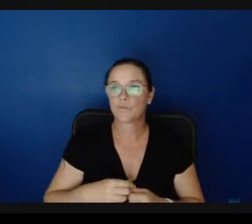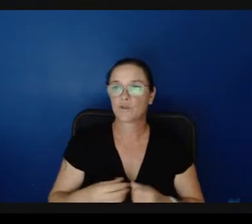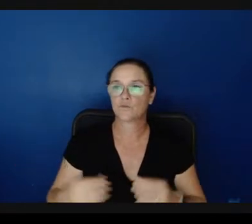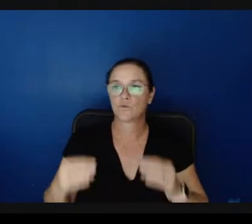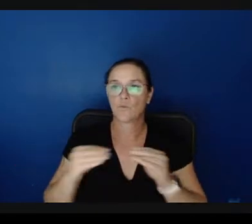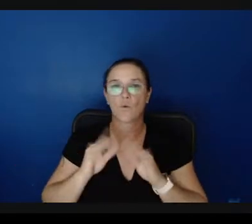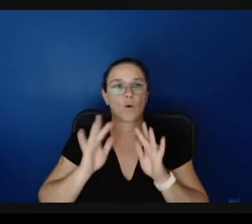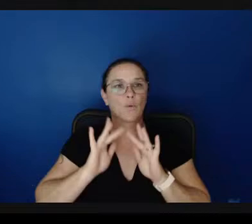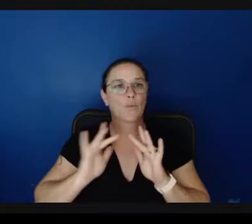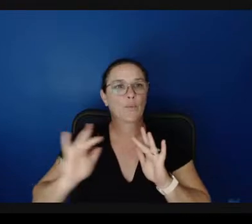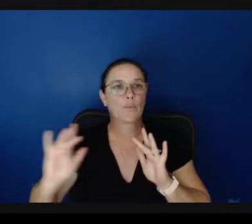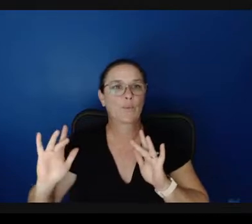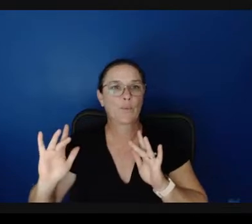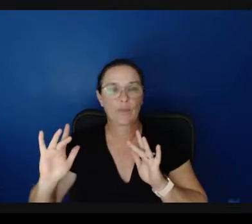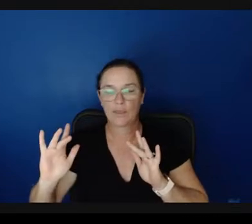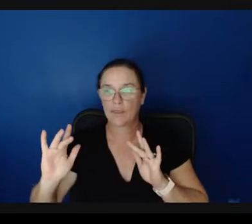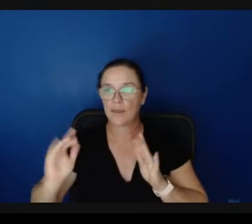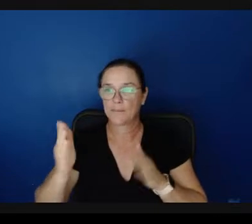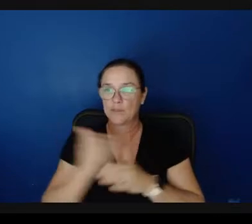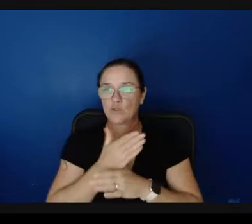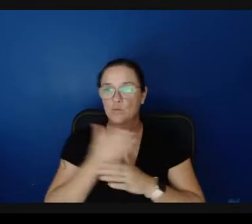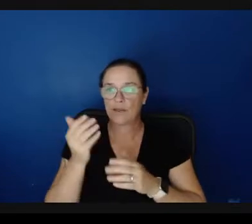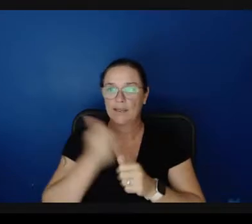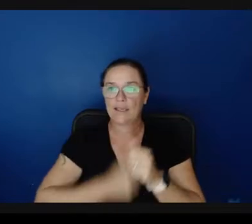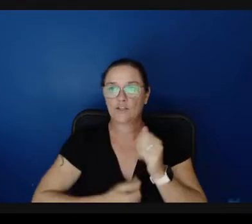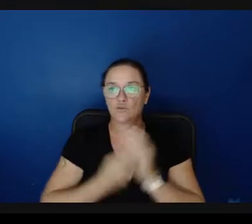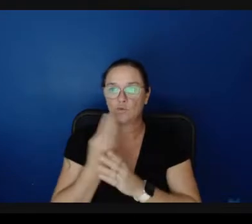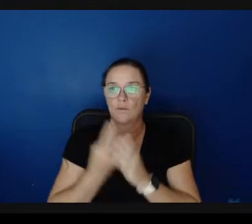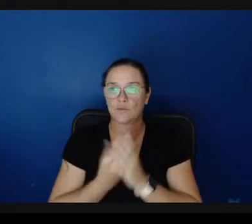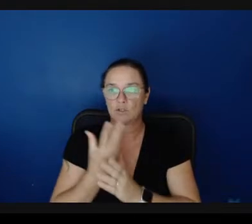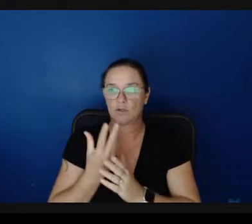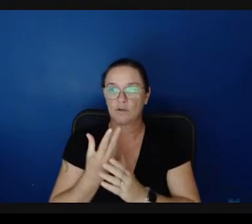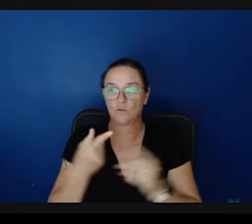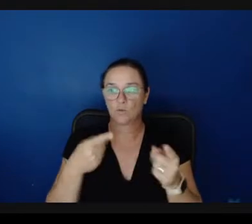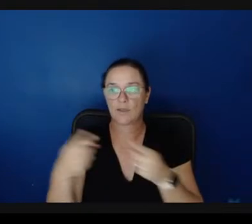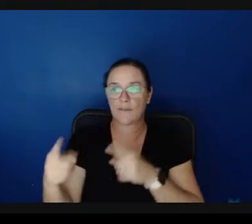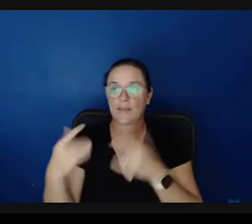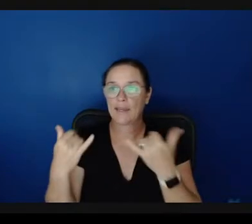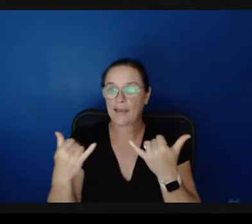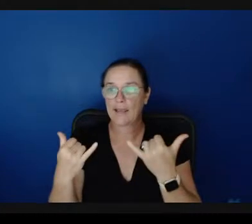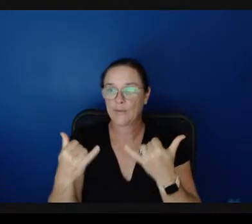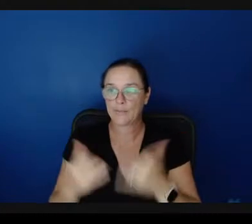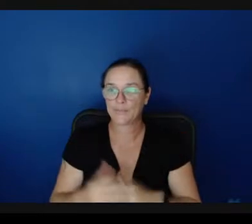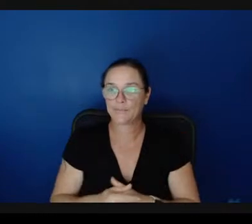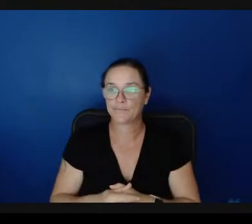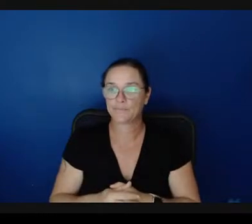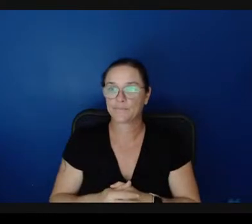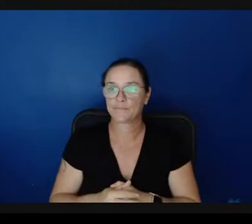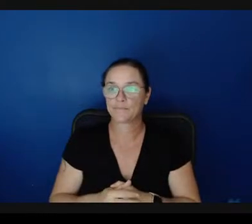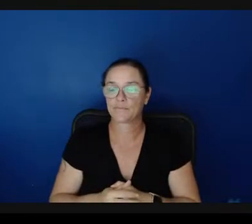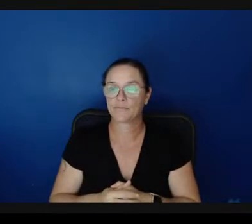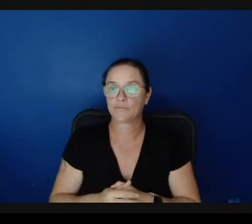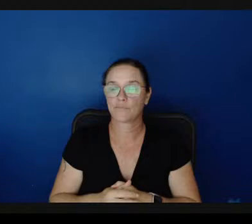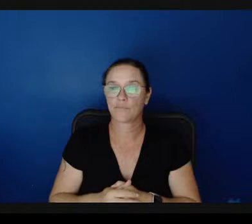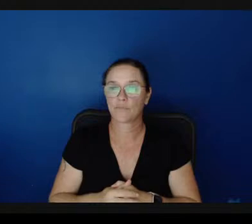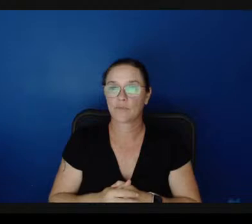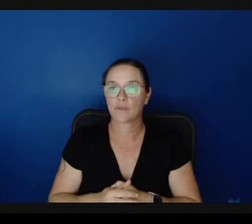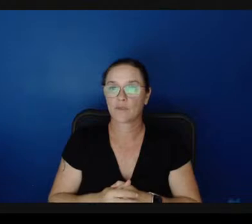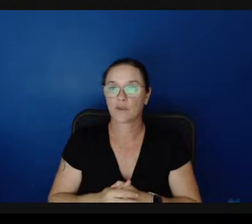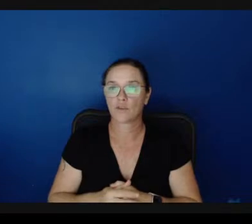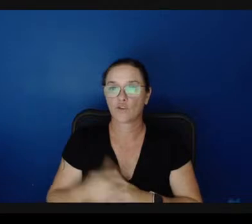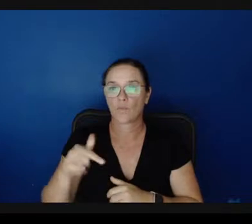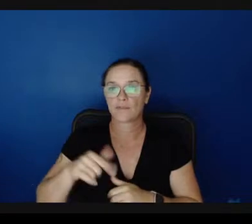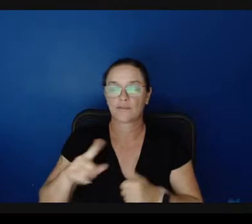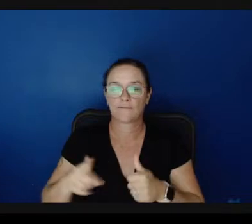space in between each eruption is the era that we're in currently, as far as we can tell still, on Mauna Loa, right? So this is the